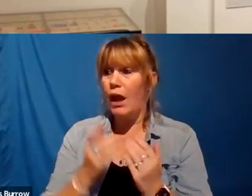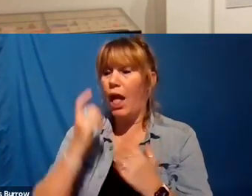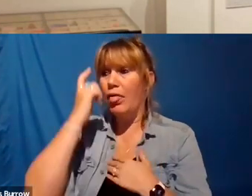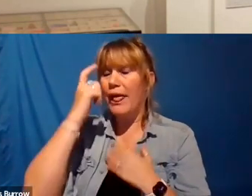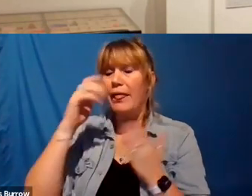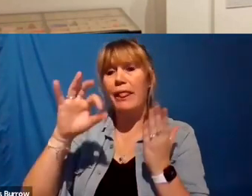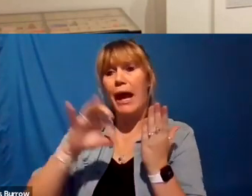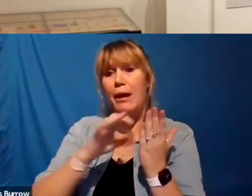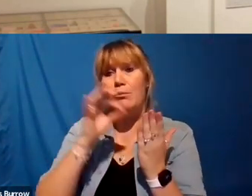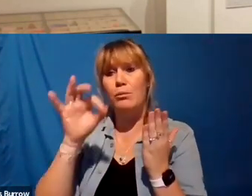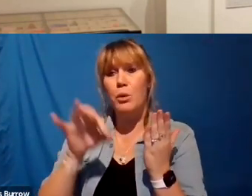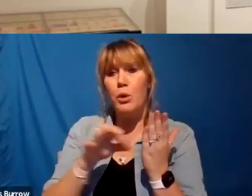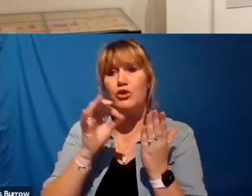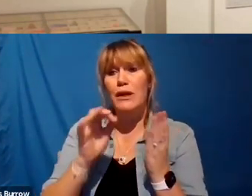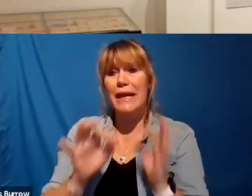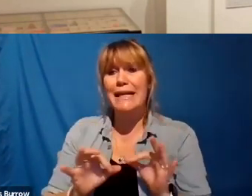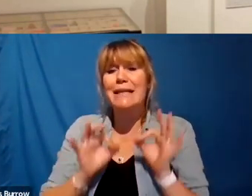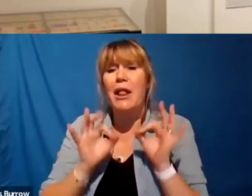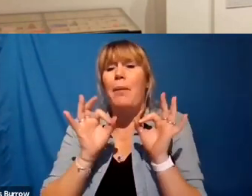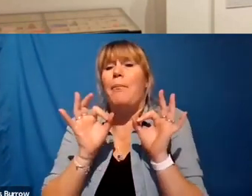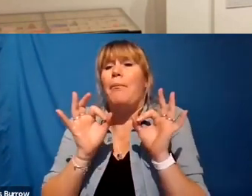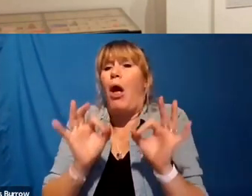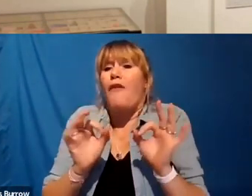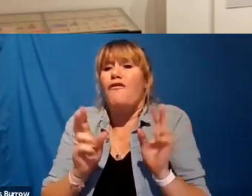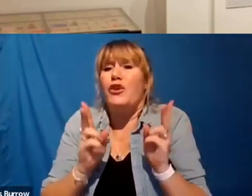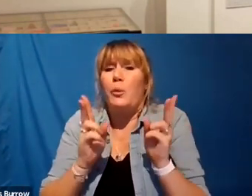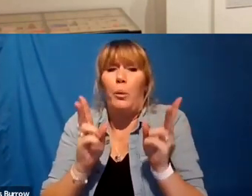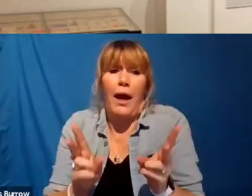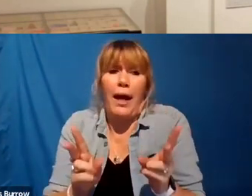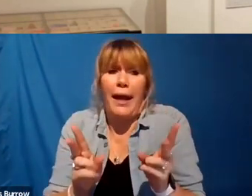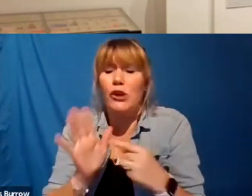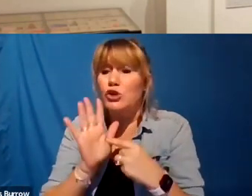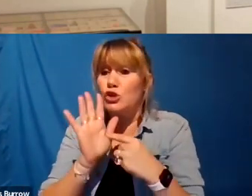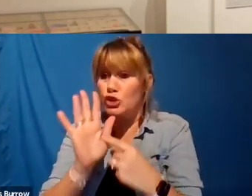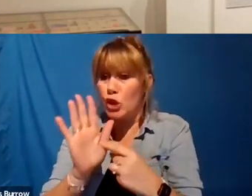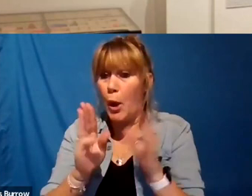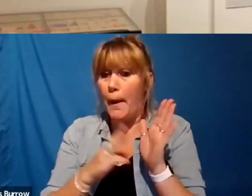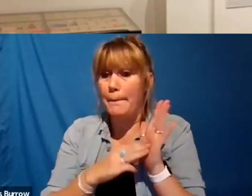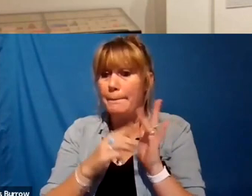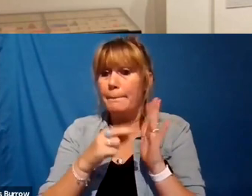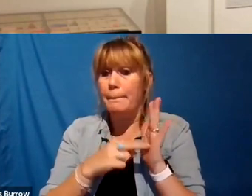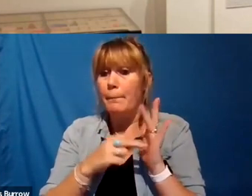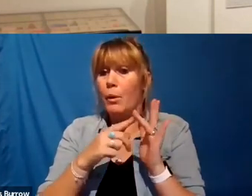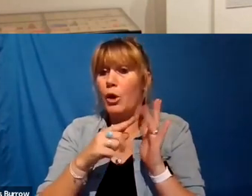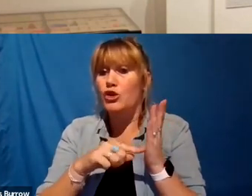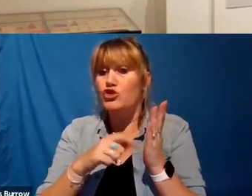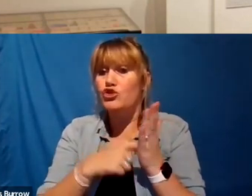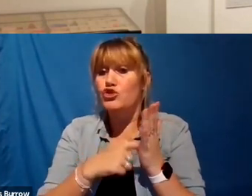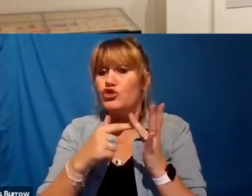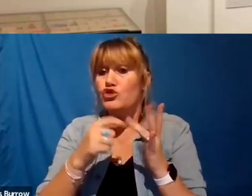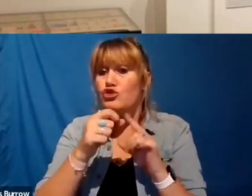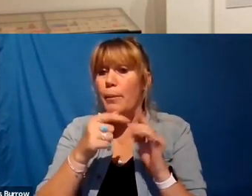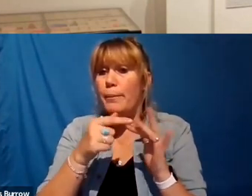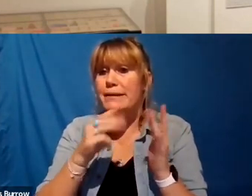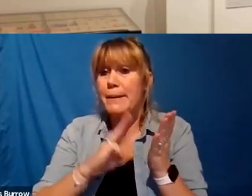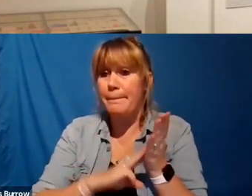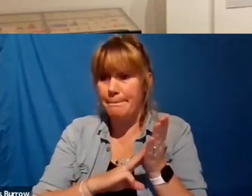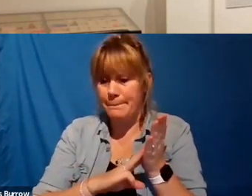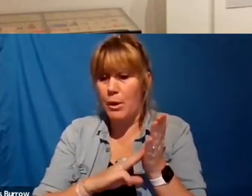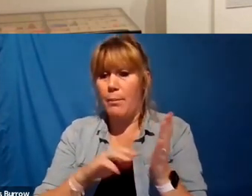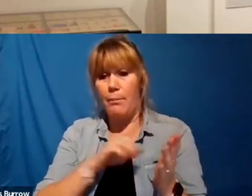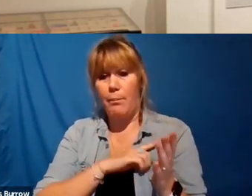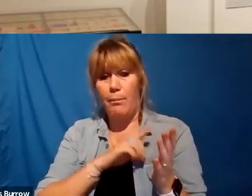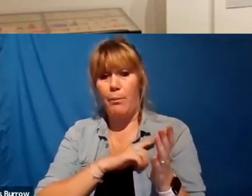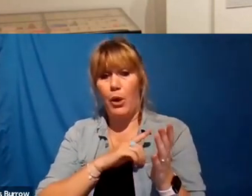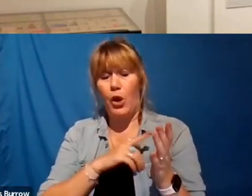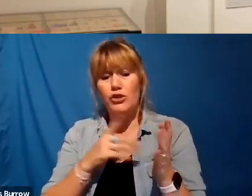of the perfect medium for talking about monotropism because it's inherently monotropic. You know, you need